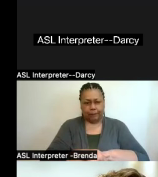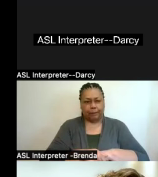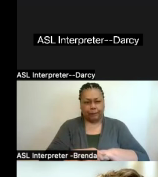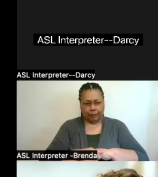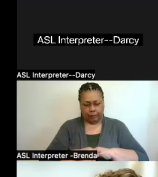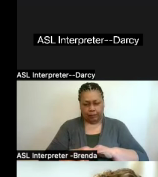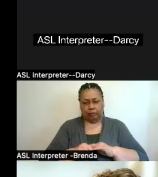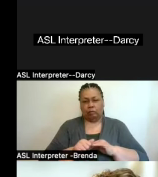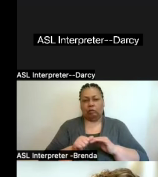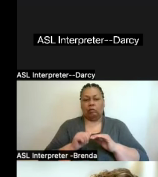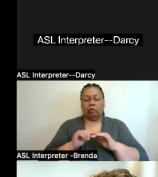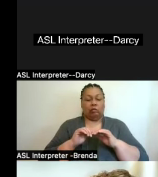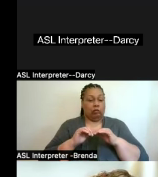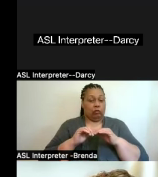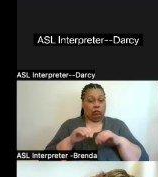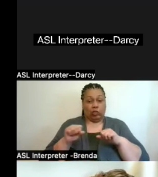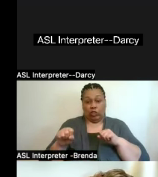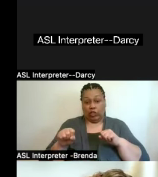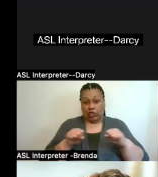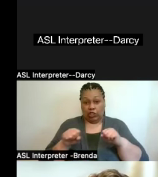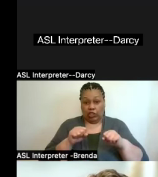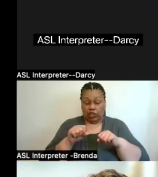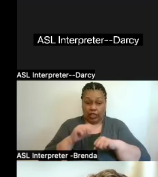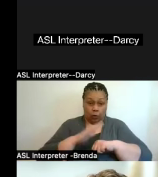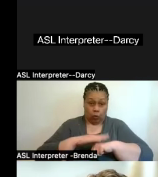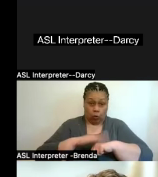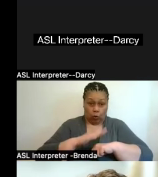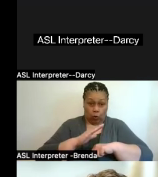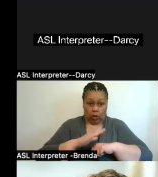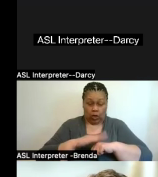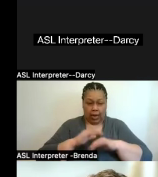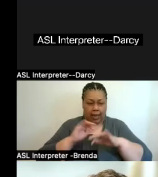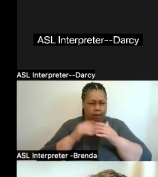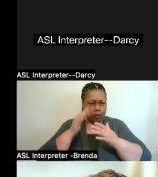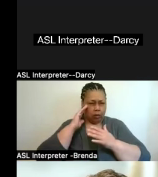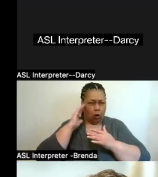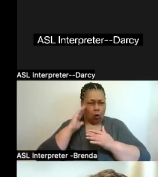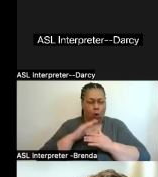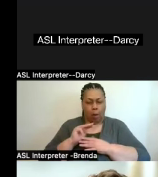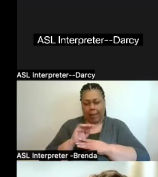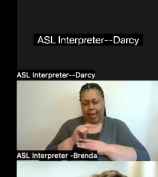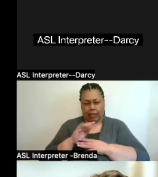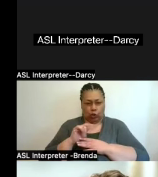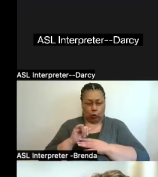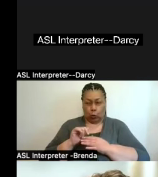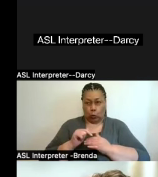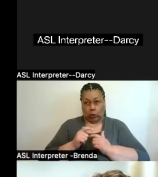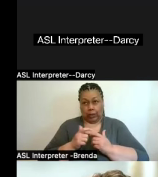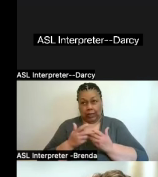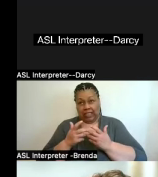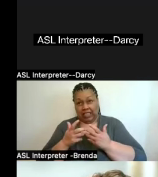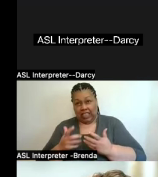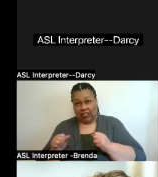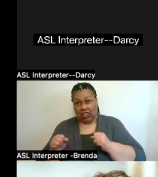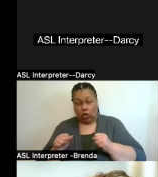So the way that Shake Alert determines the earthquake magnitude is actually quite complicated. So Shake Alert